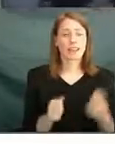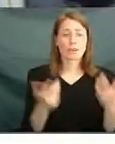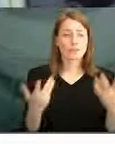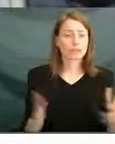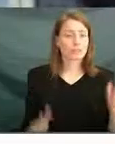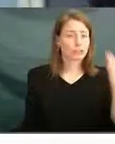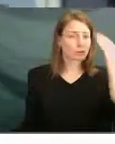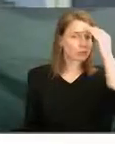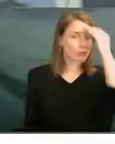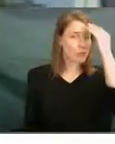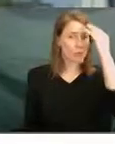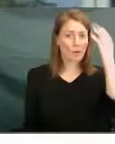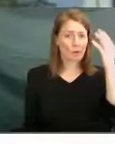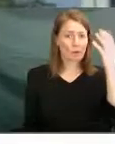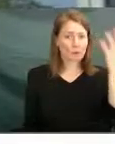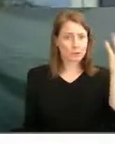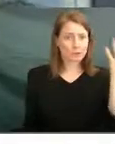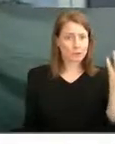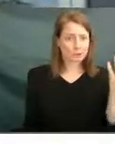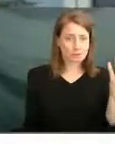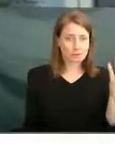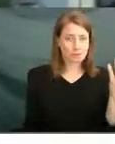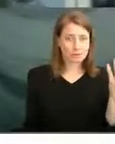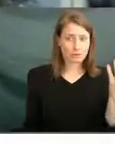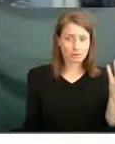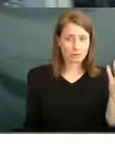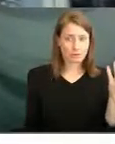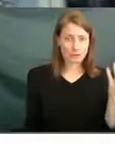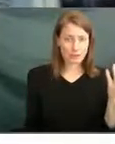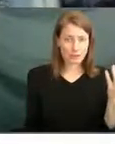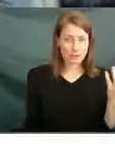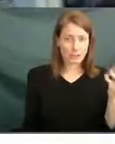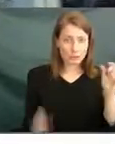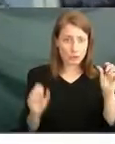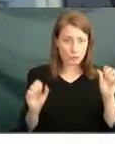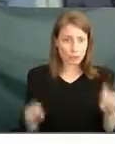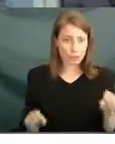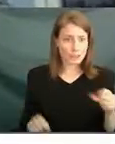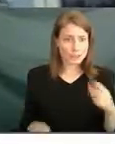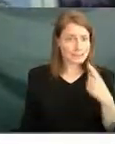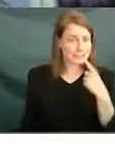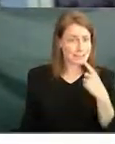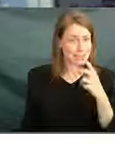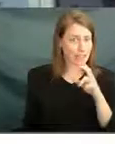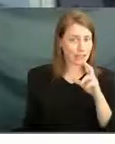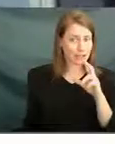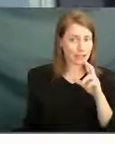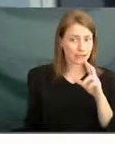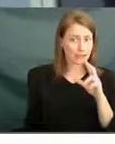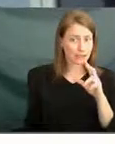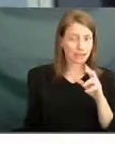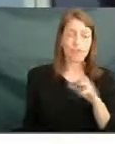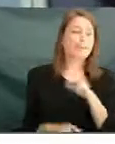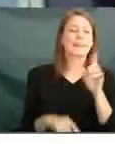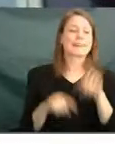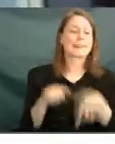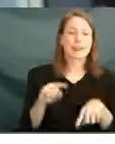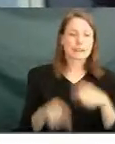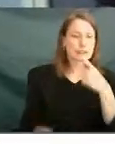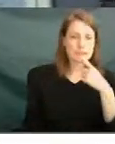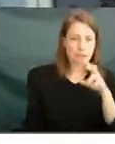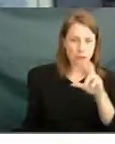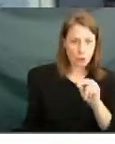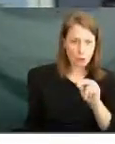no. I already have my friend here. We won't let her in. They don't say that any longer because they know that we all